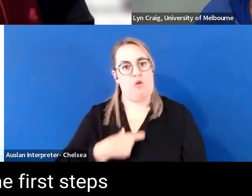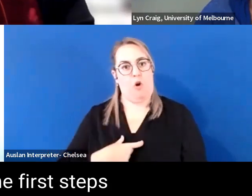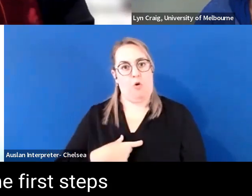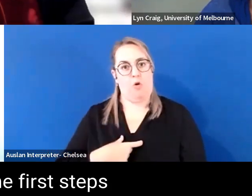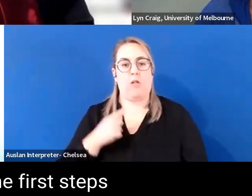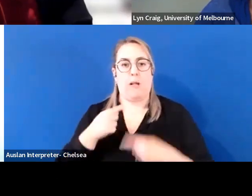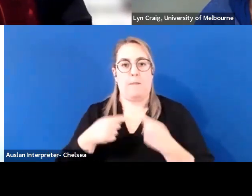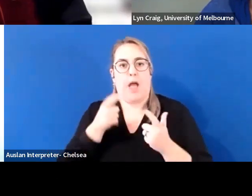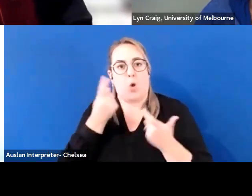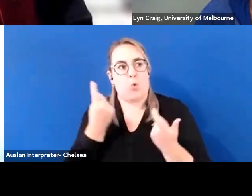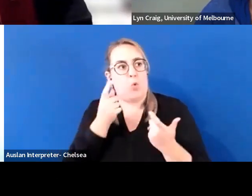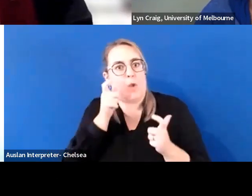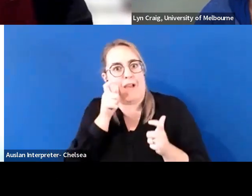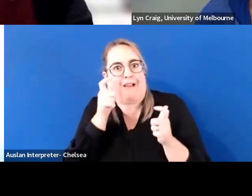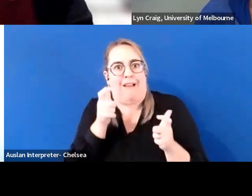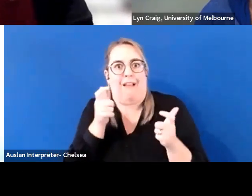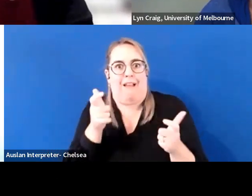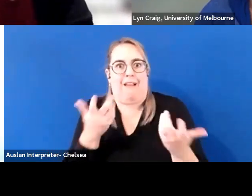should be taking?